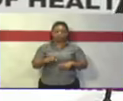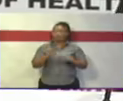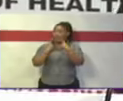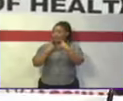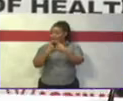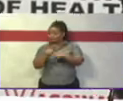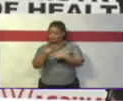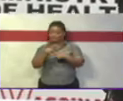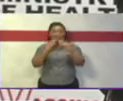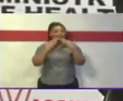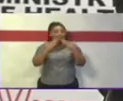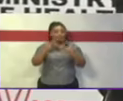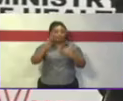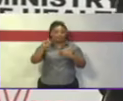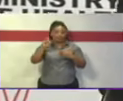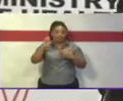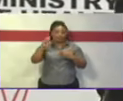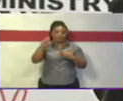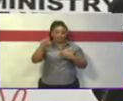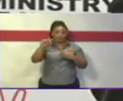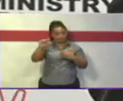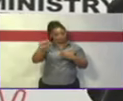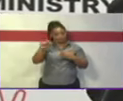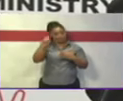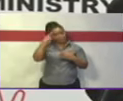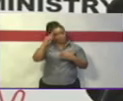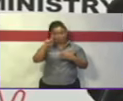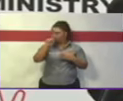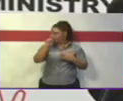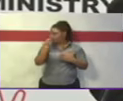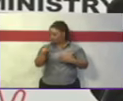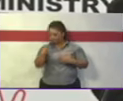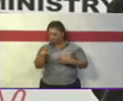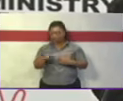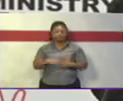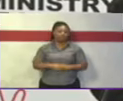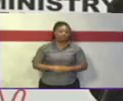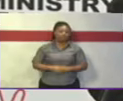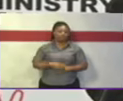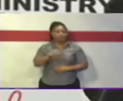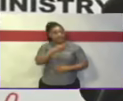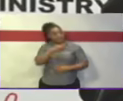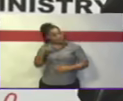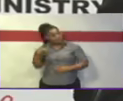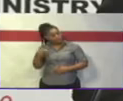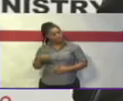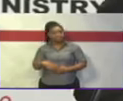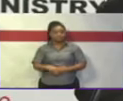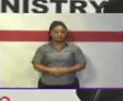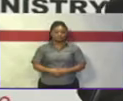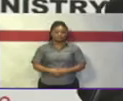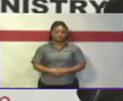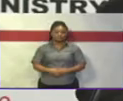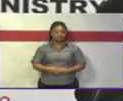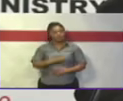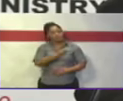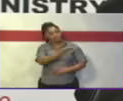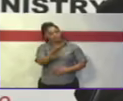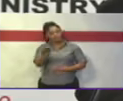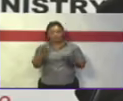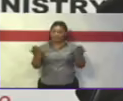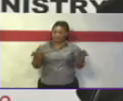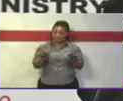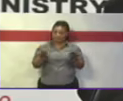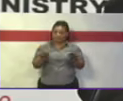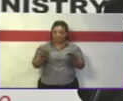media for their engaging questions as usual, and of course the panel for their responses